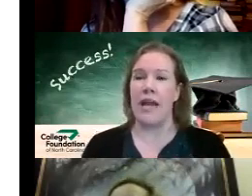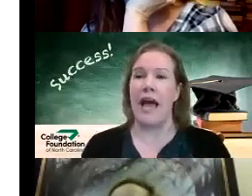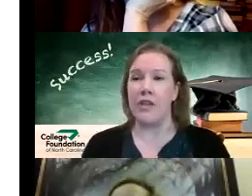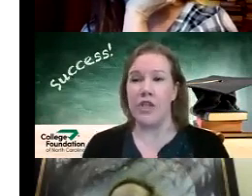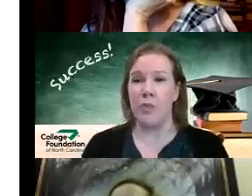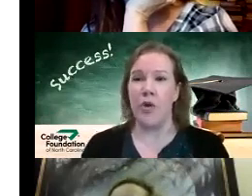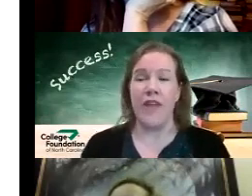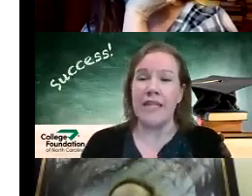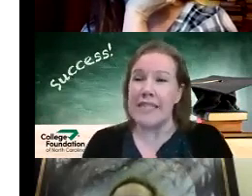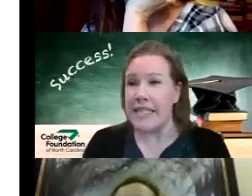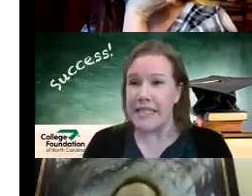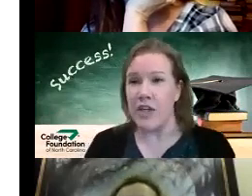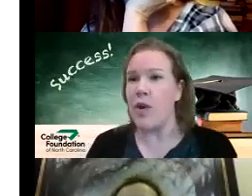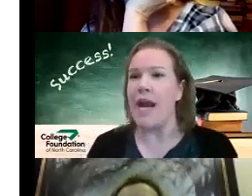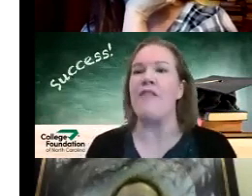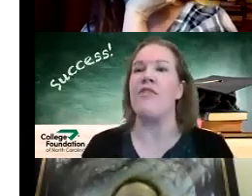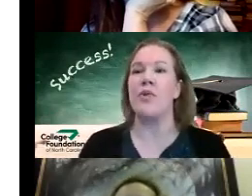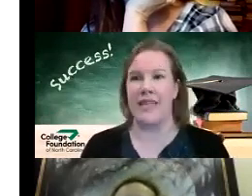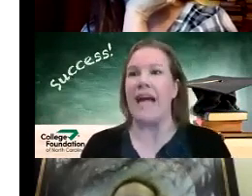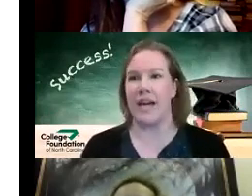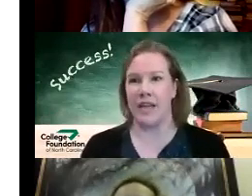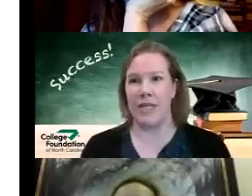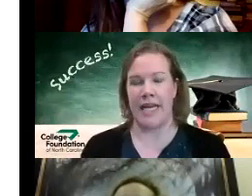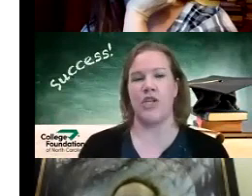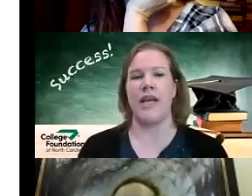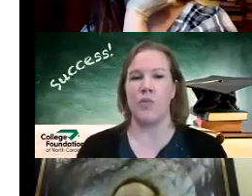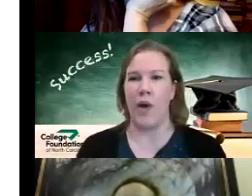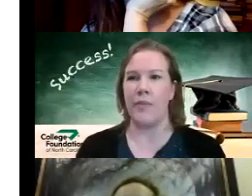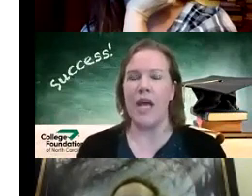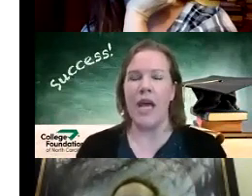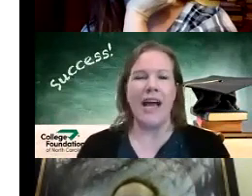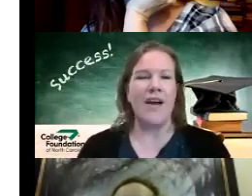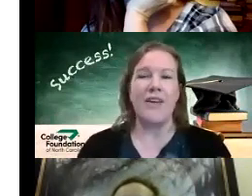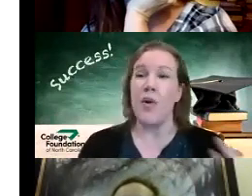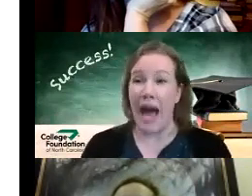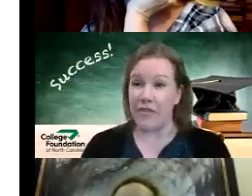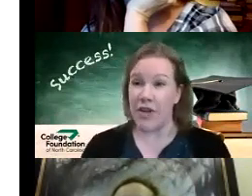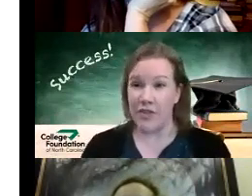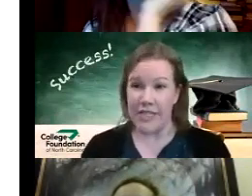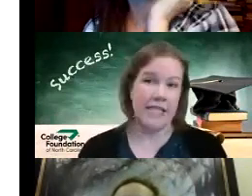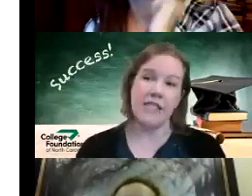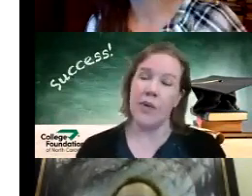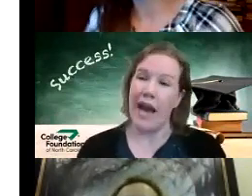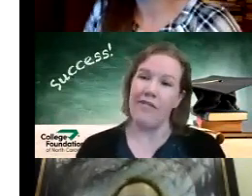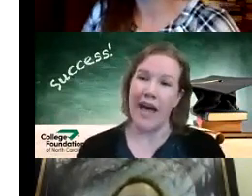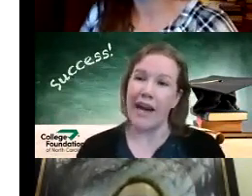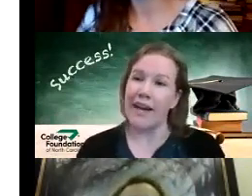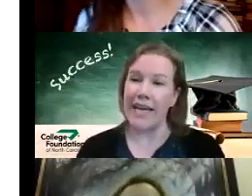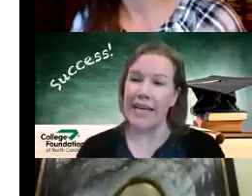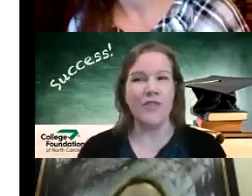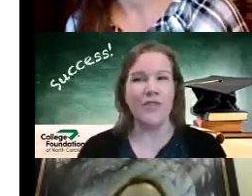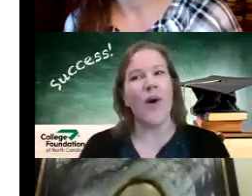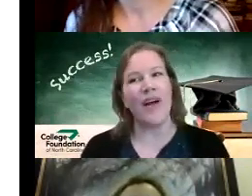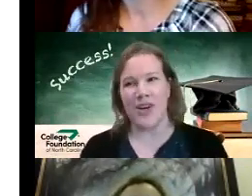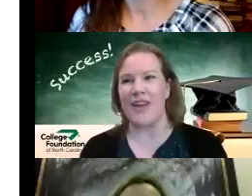If you are an eligible non-citizen, you want to have that documentation as well. If you have a driver's license, you want to have that on